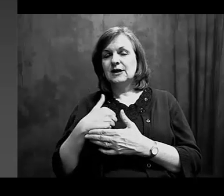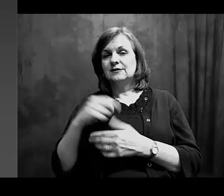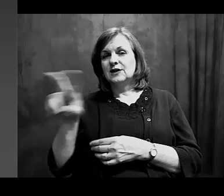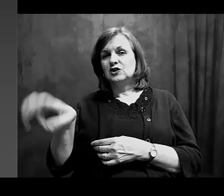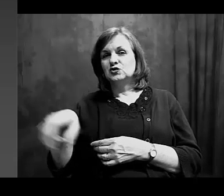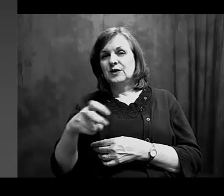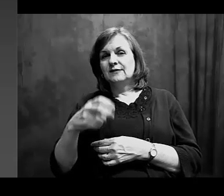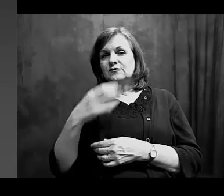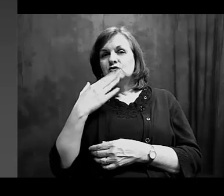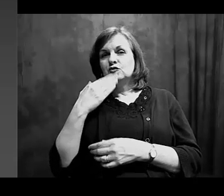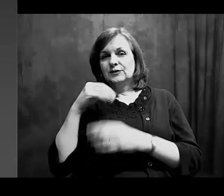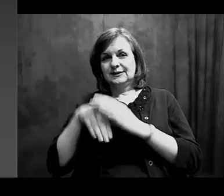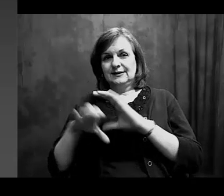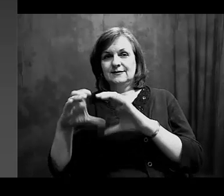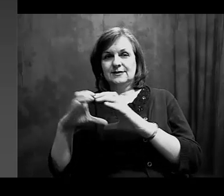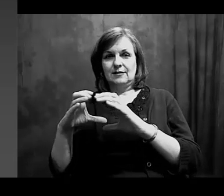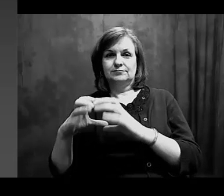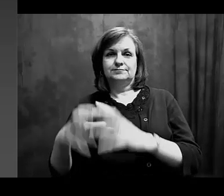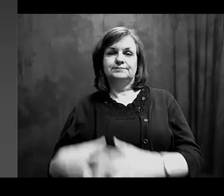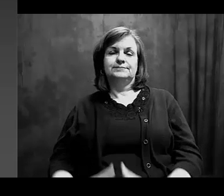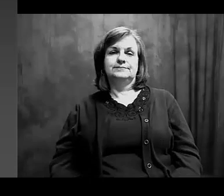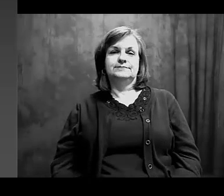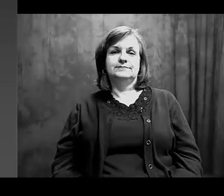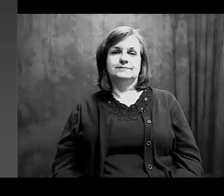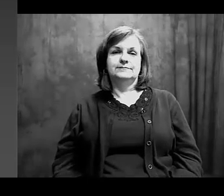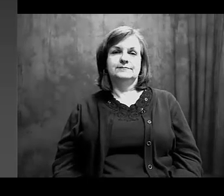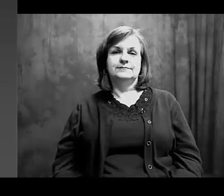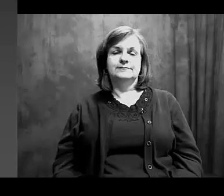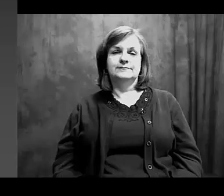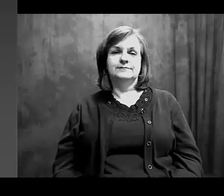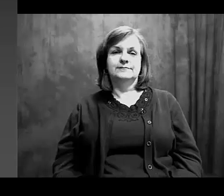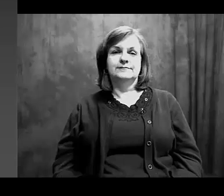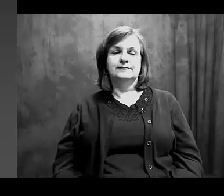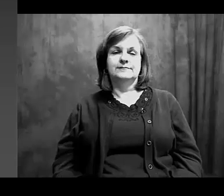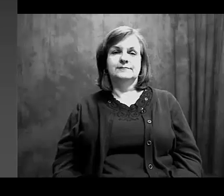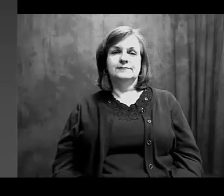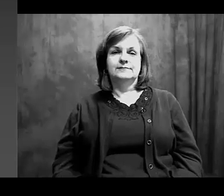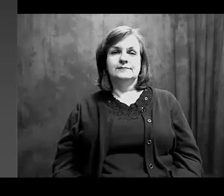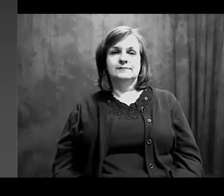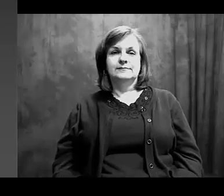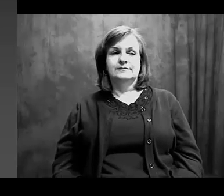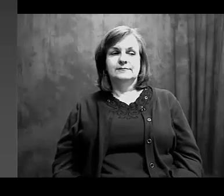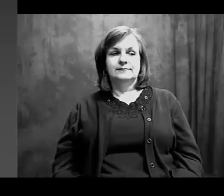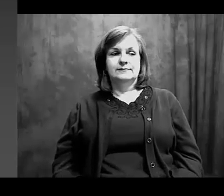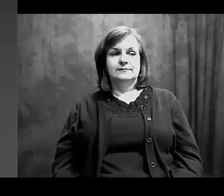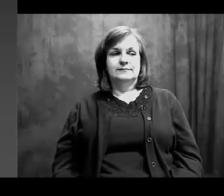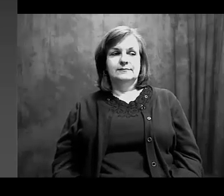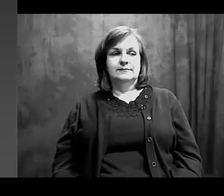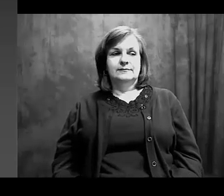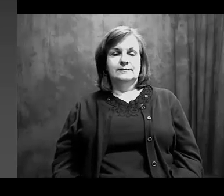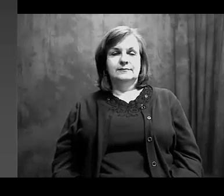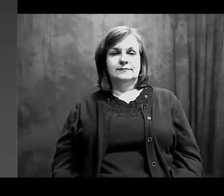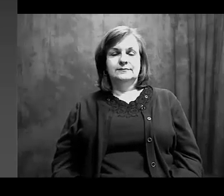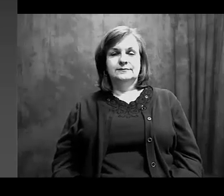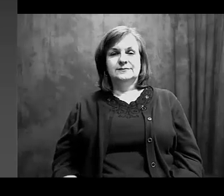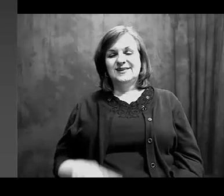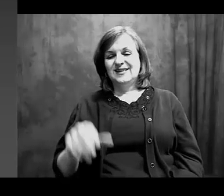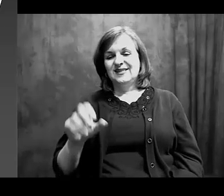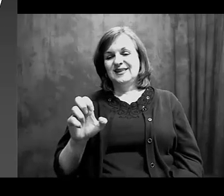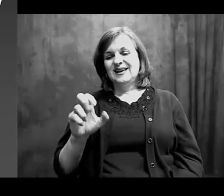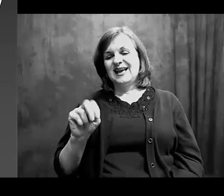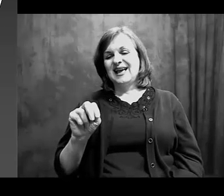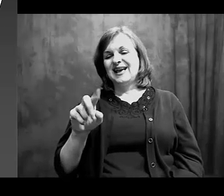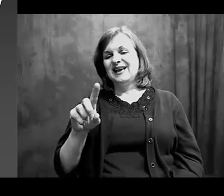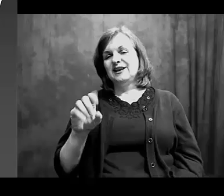duct. D-U-C-T, not quack, quack. But the D-U-C-T is like a tube.